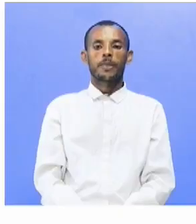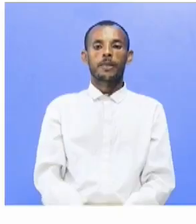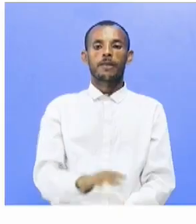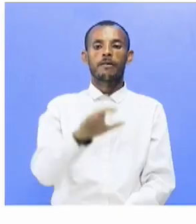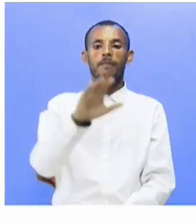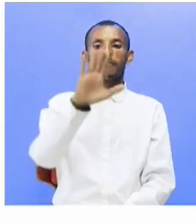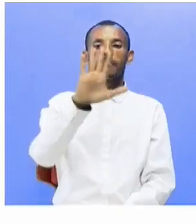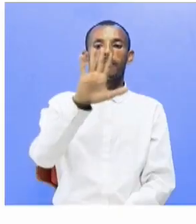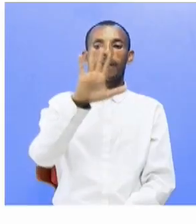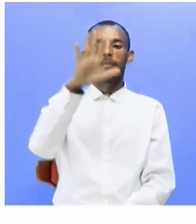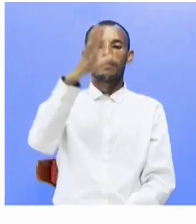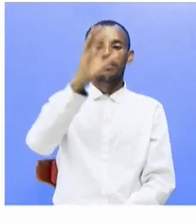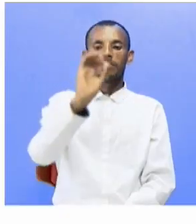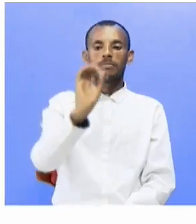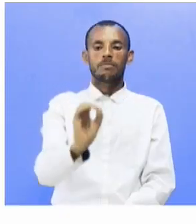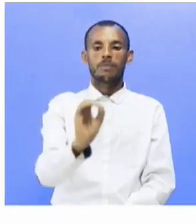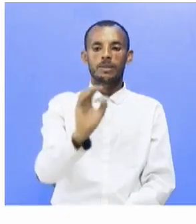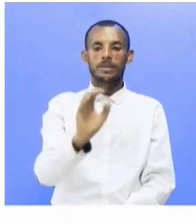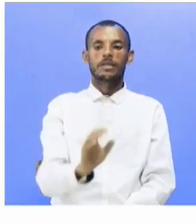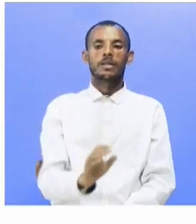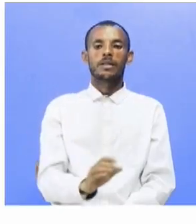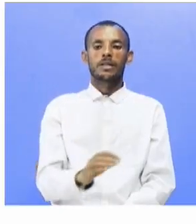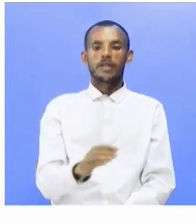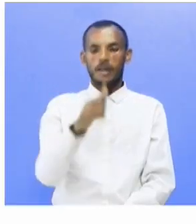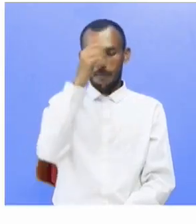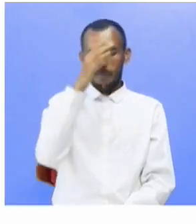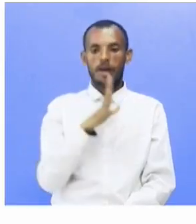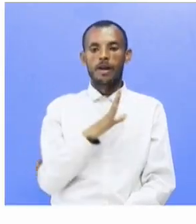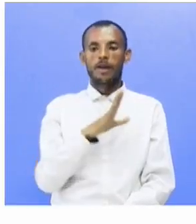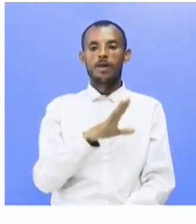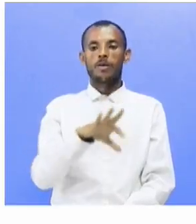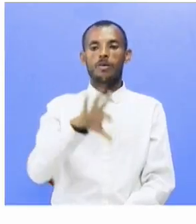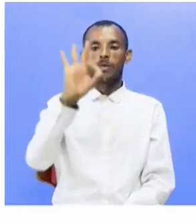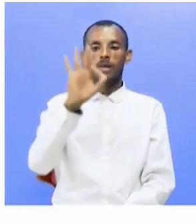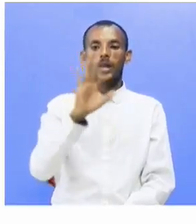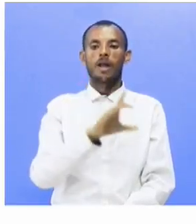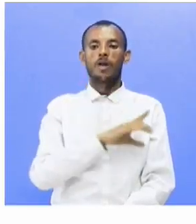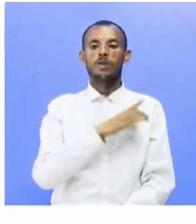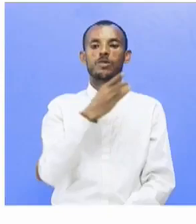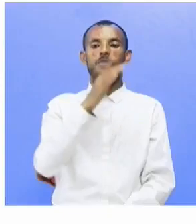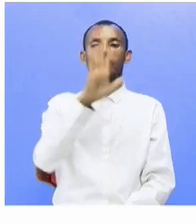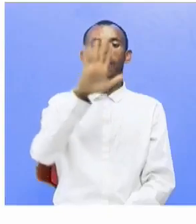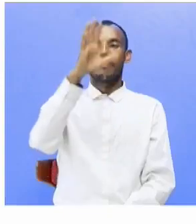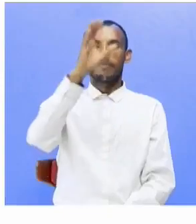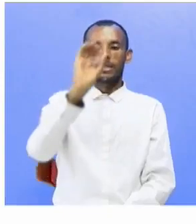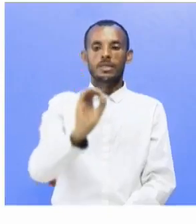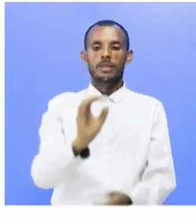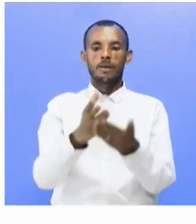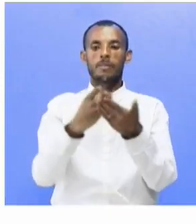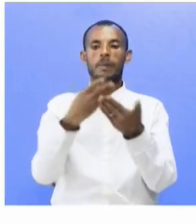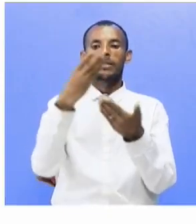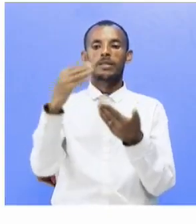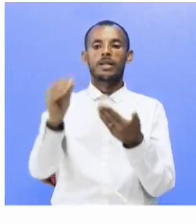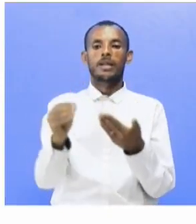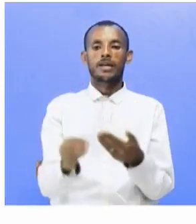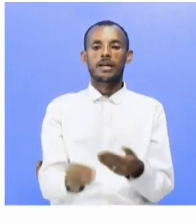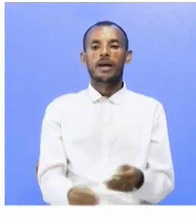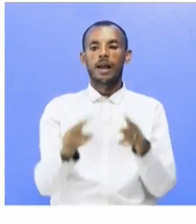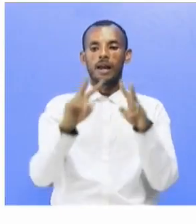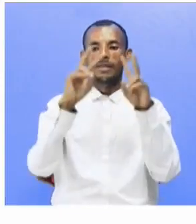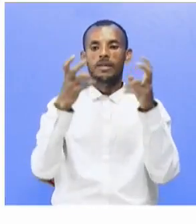5%. A man got a loss of 5% by selling an